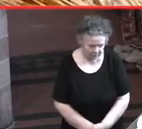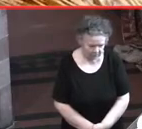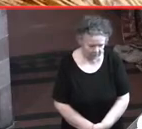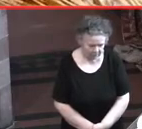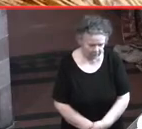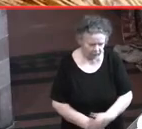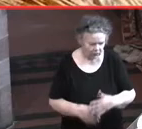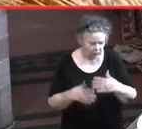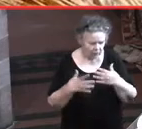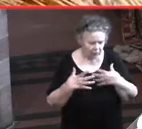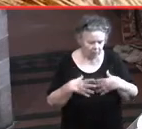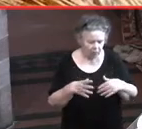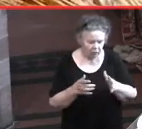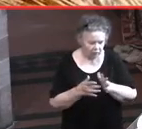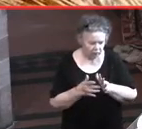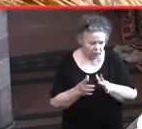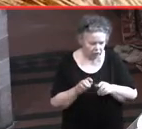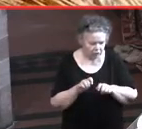body of Christ broken for you.